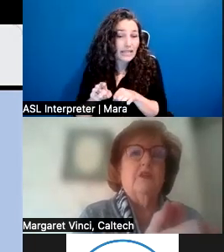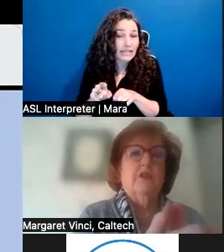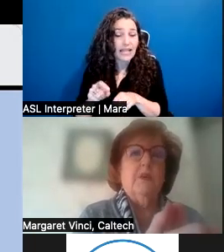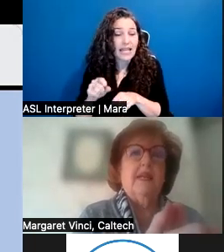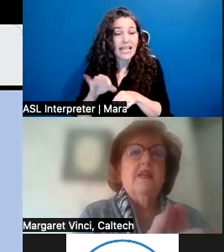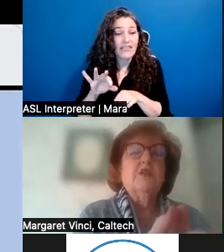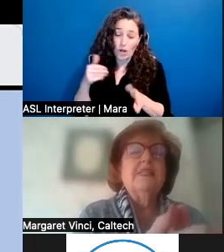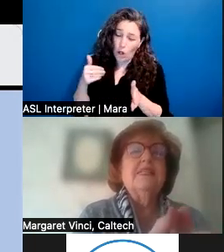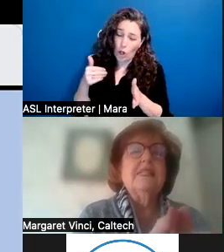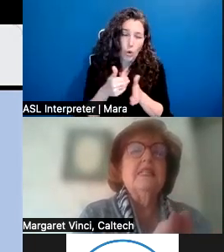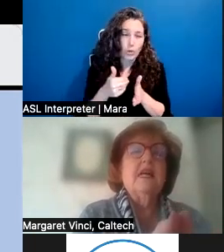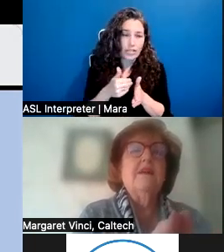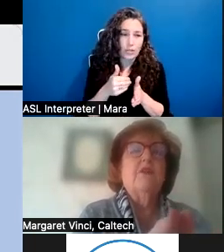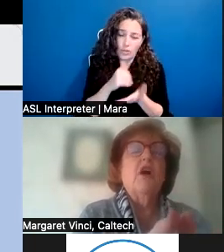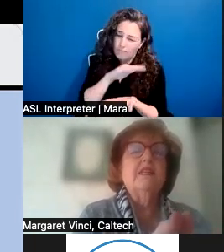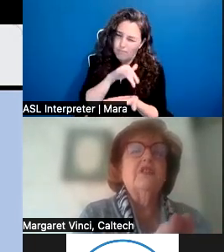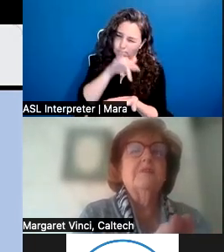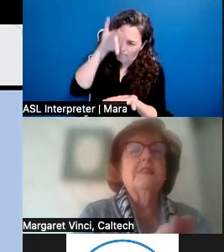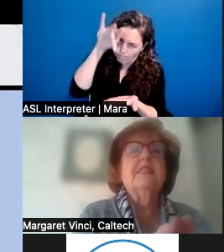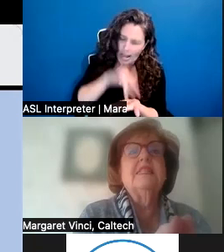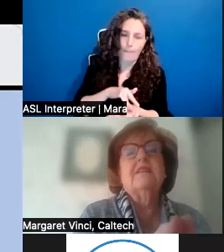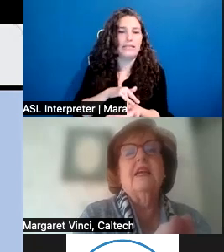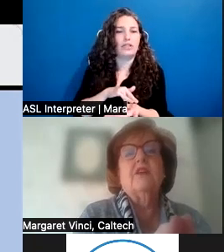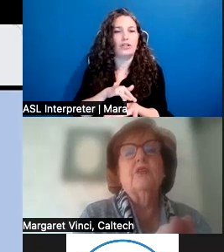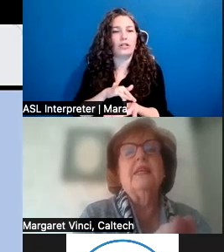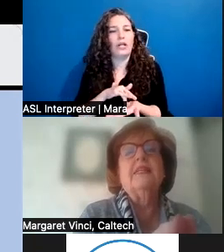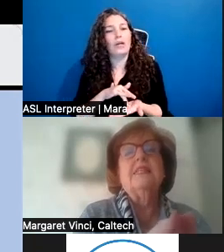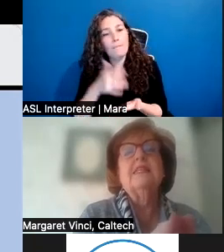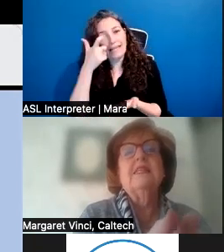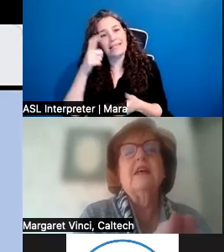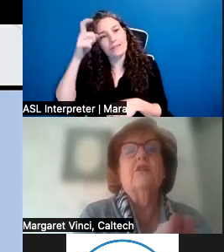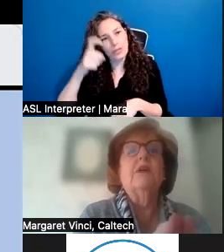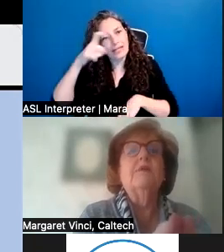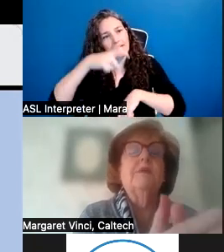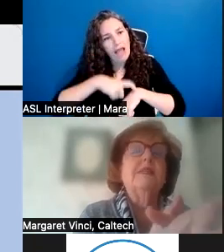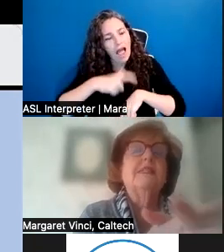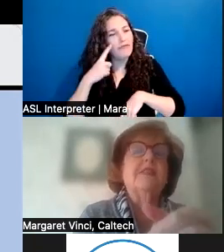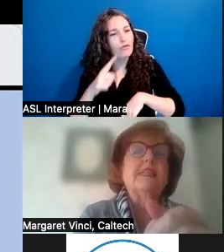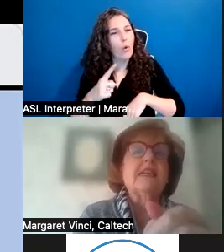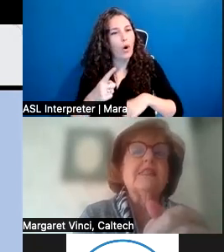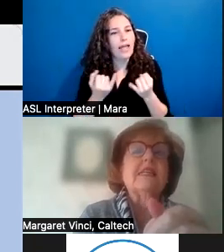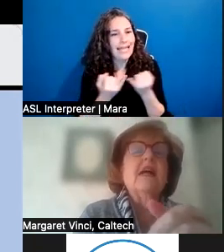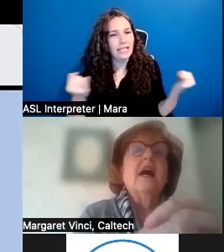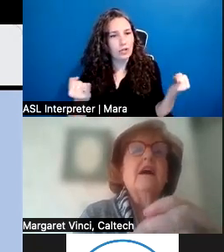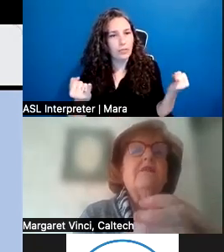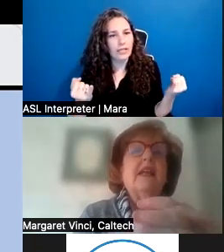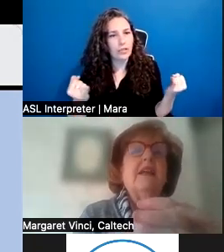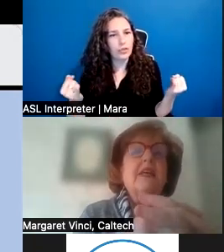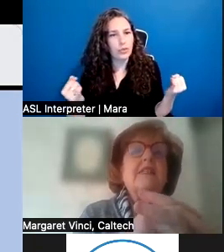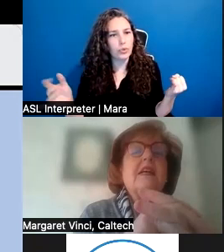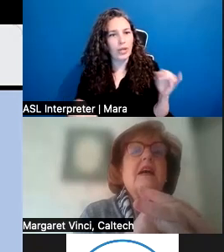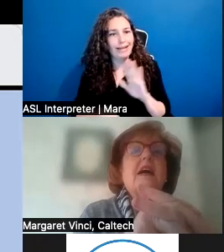of that earthquake. So it does take time for our instruments to detect that earthquake. It detected that earthquake within 7 seconds of